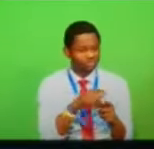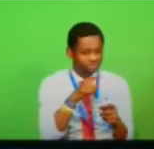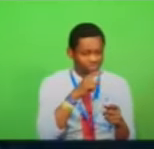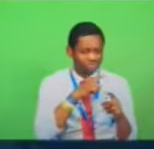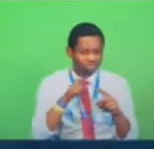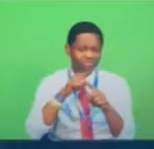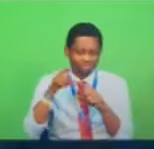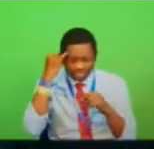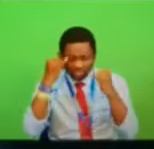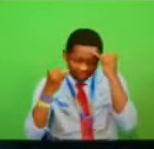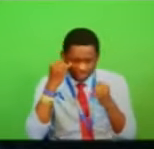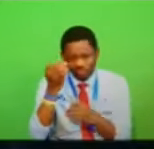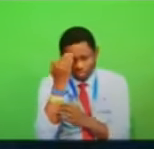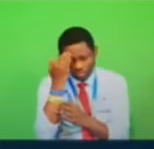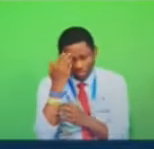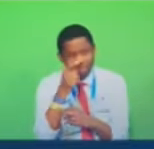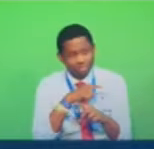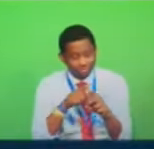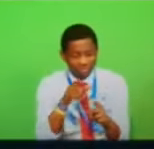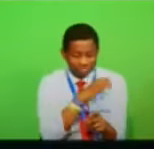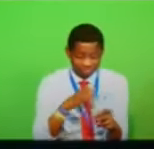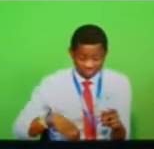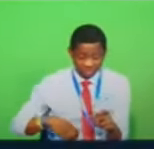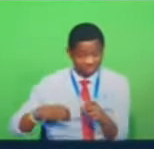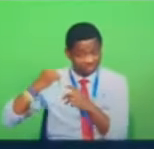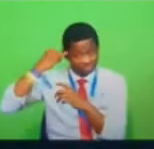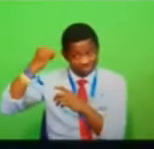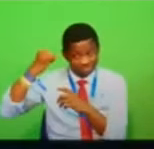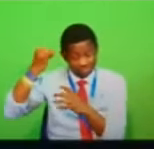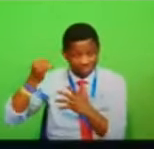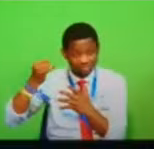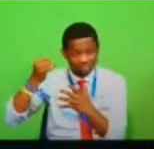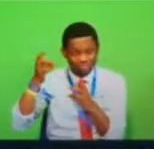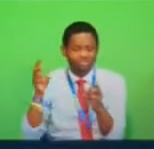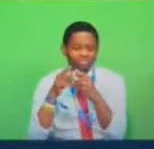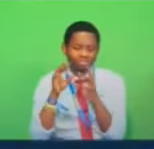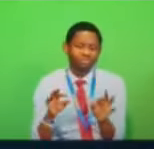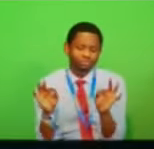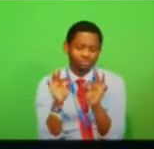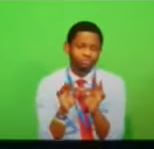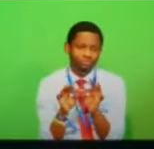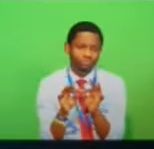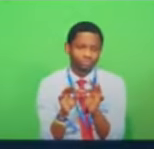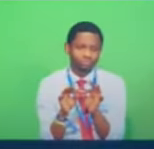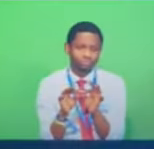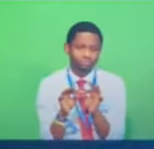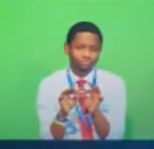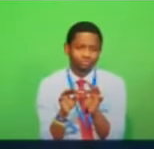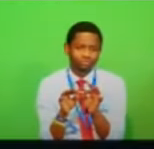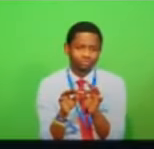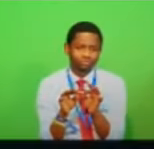and phenomenal knowledge and gadgets. But the Christ factor is very important. Programs